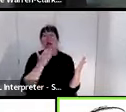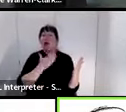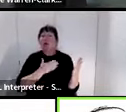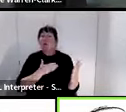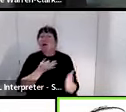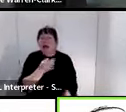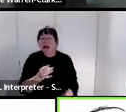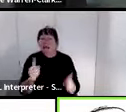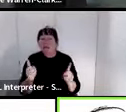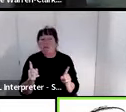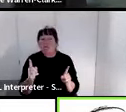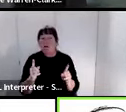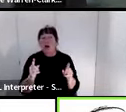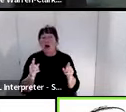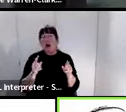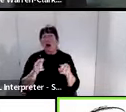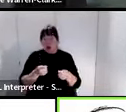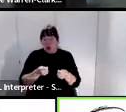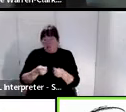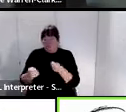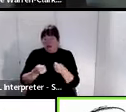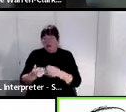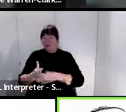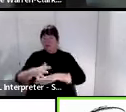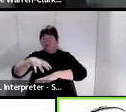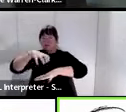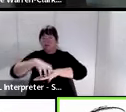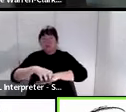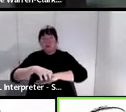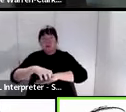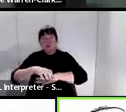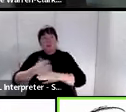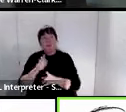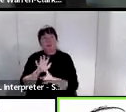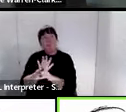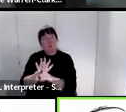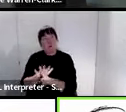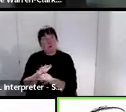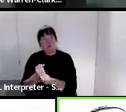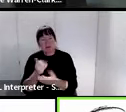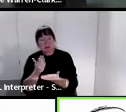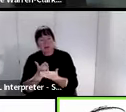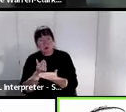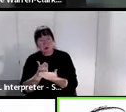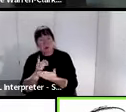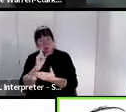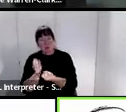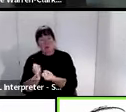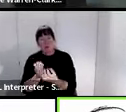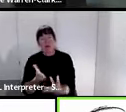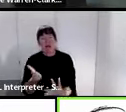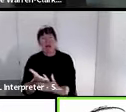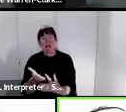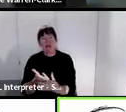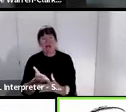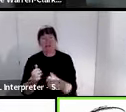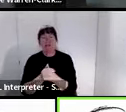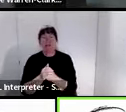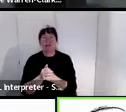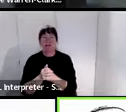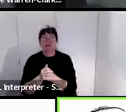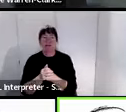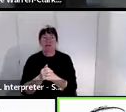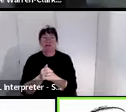of enforcement so that there was a way to make access happen. As you've heard this morning,